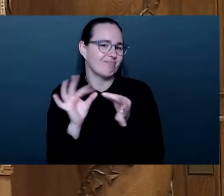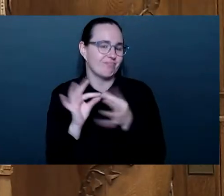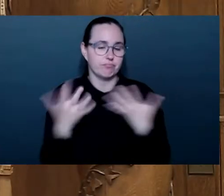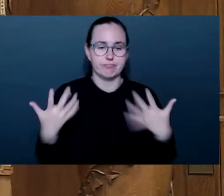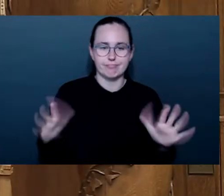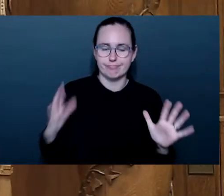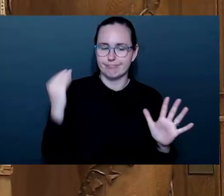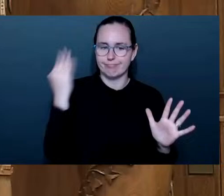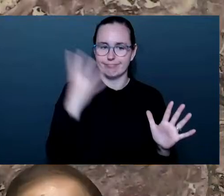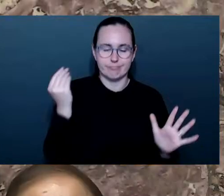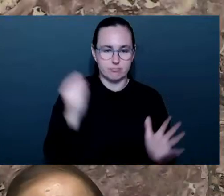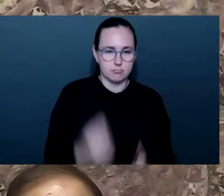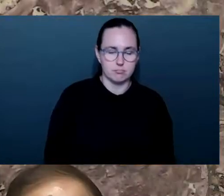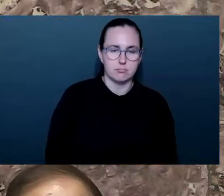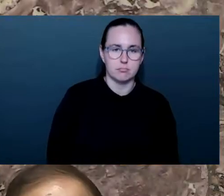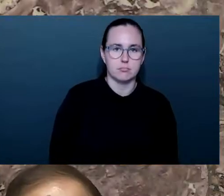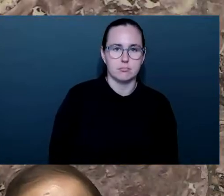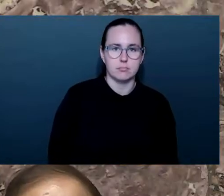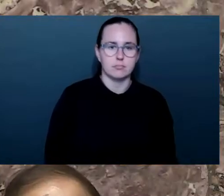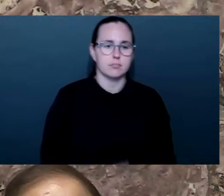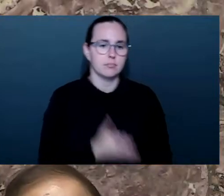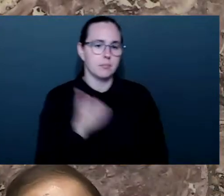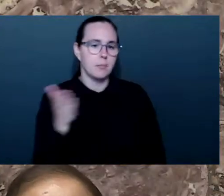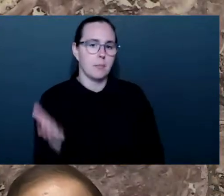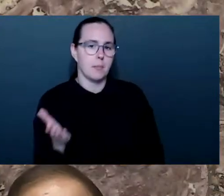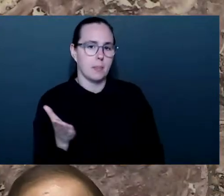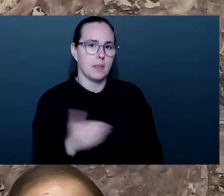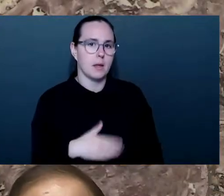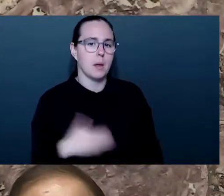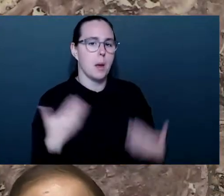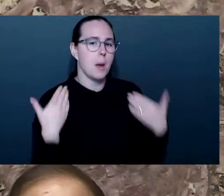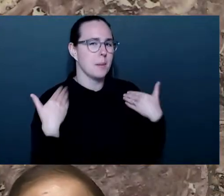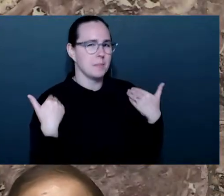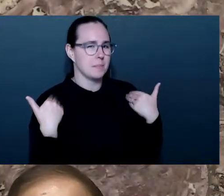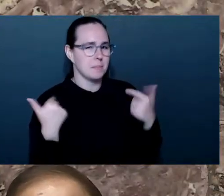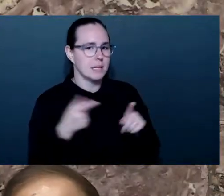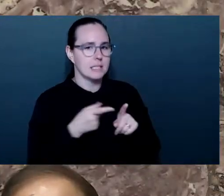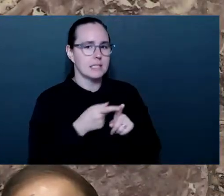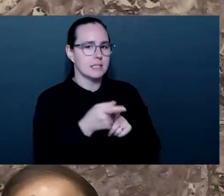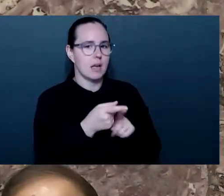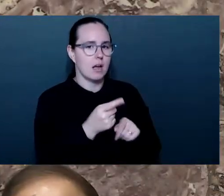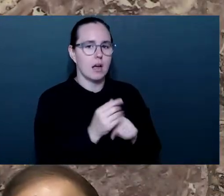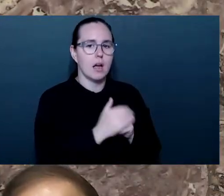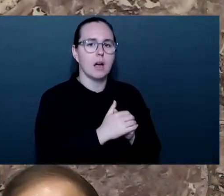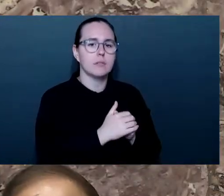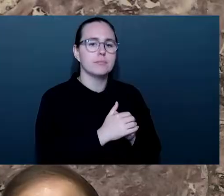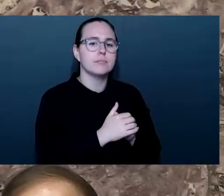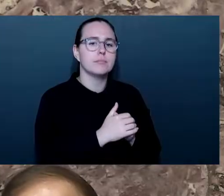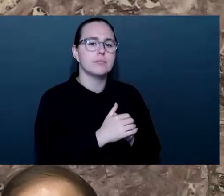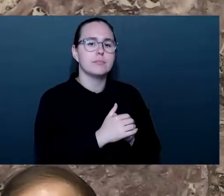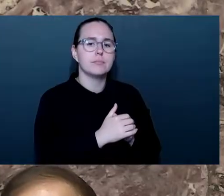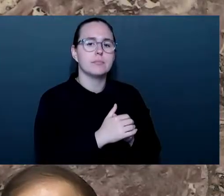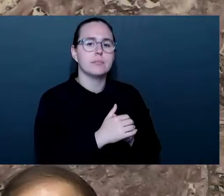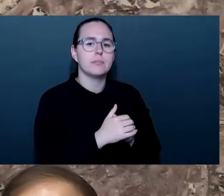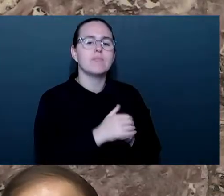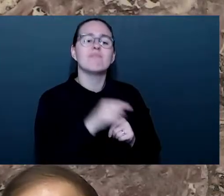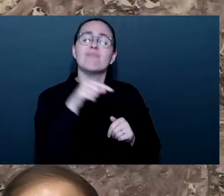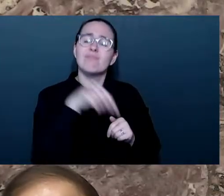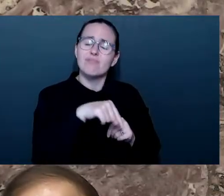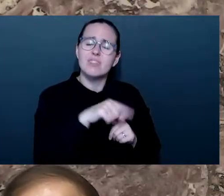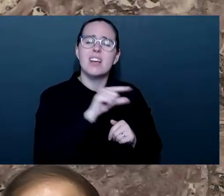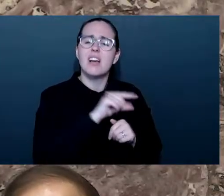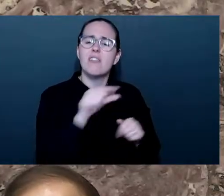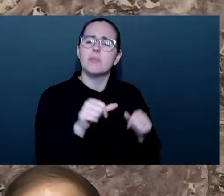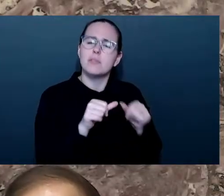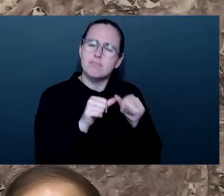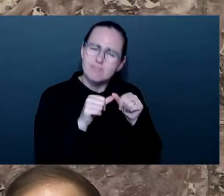Minister. Thank you, Honourable Speaker. This government continues to take action to strengthen long-term care